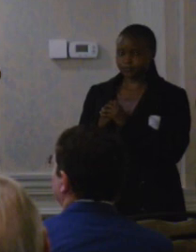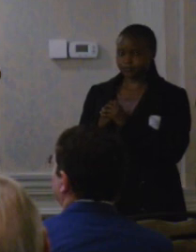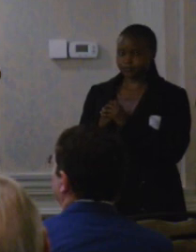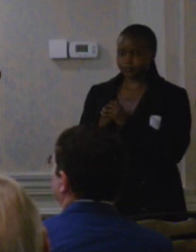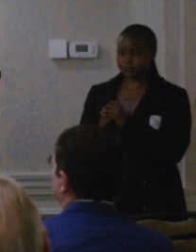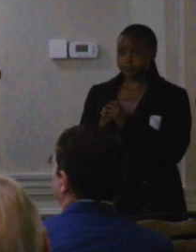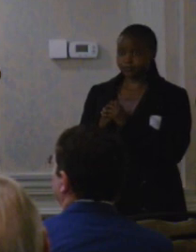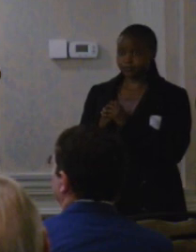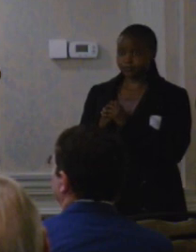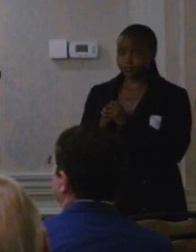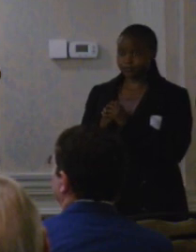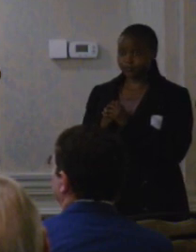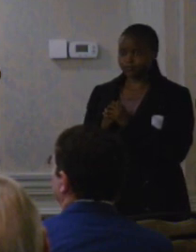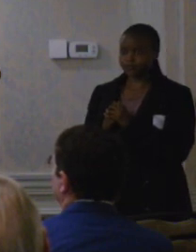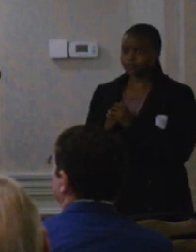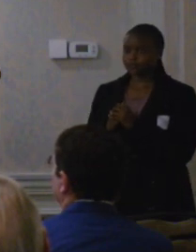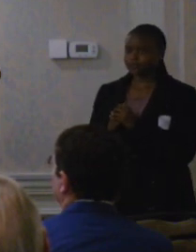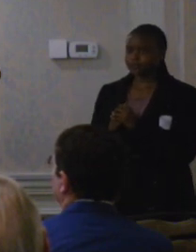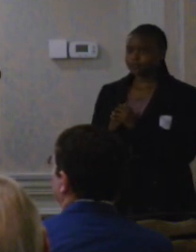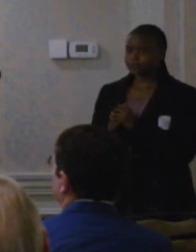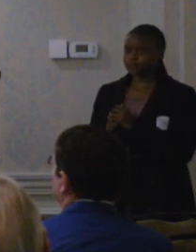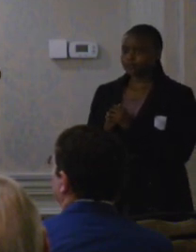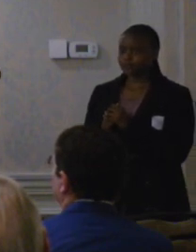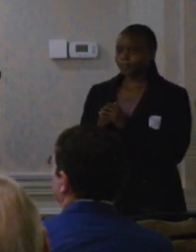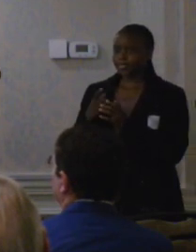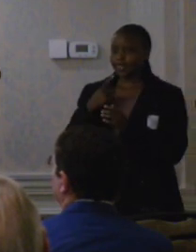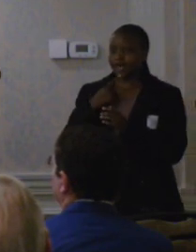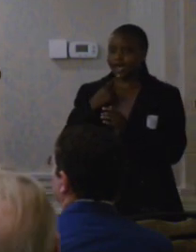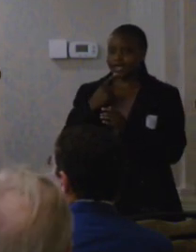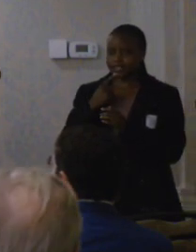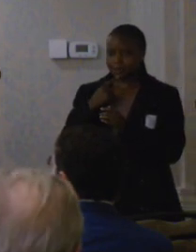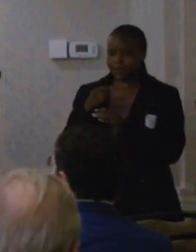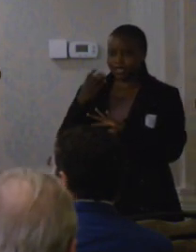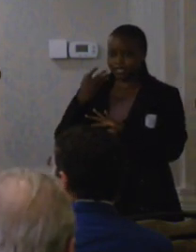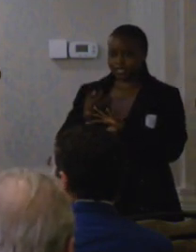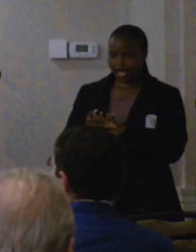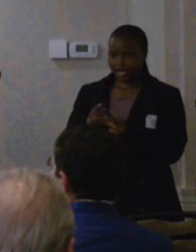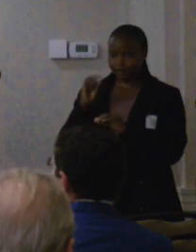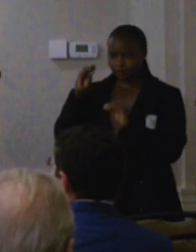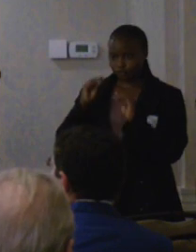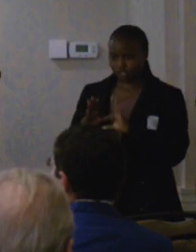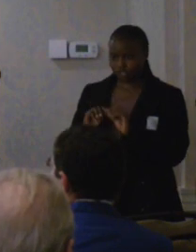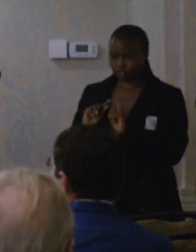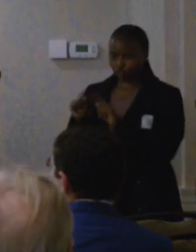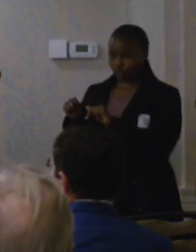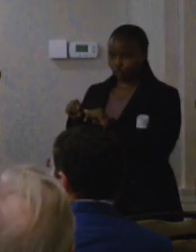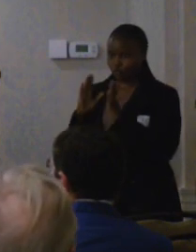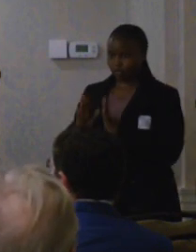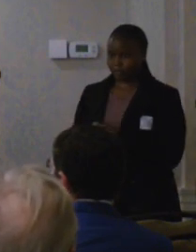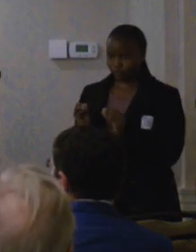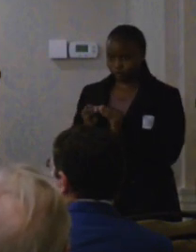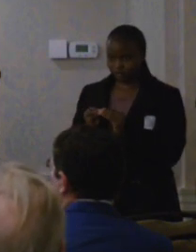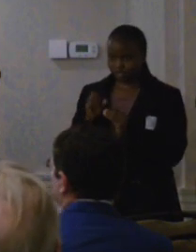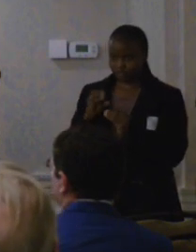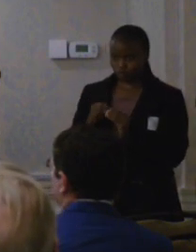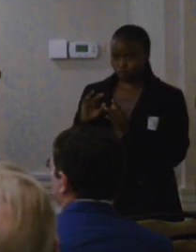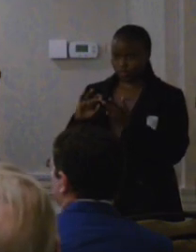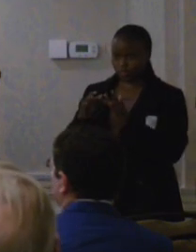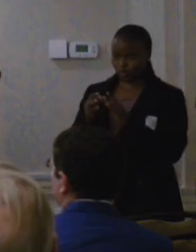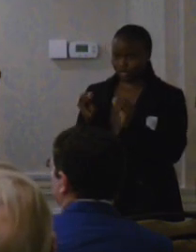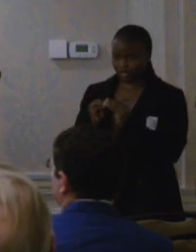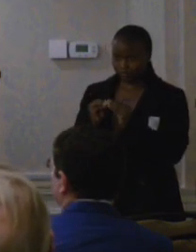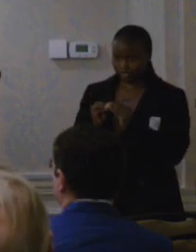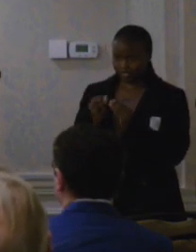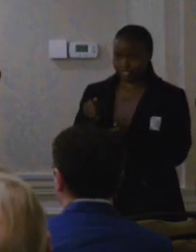And during implementation, we also have to draw some lesson learned. The first, to ensure that the participation in the